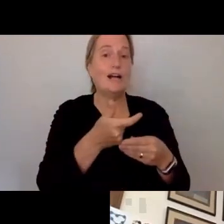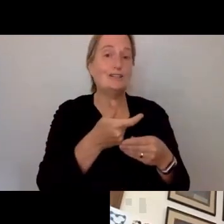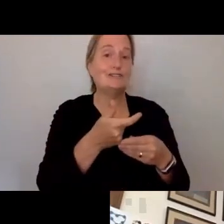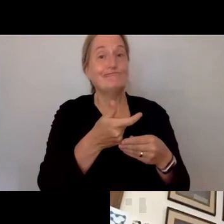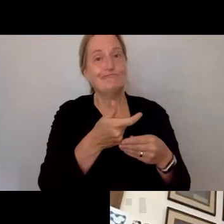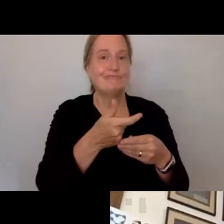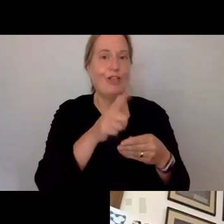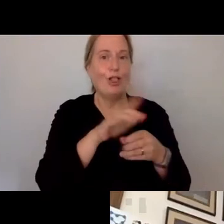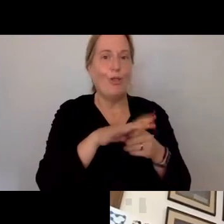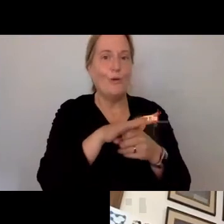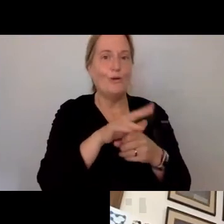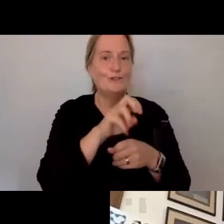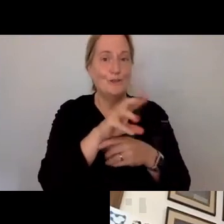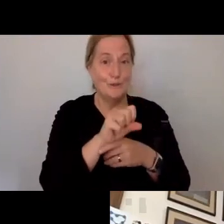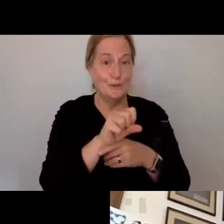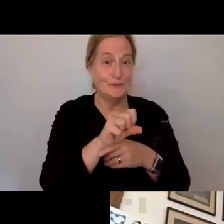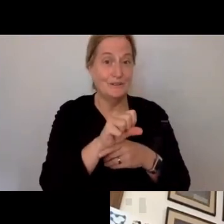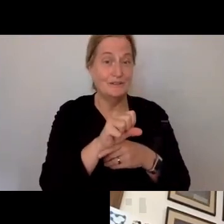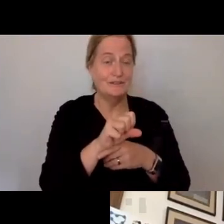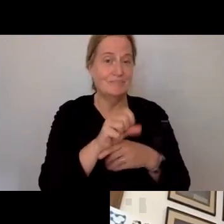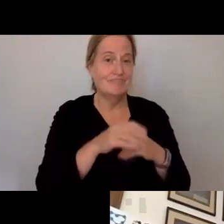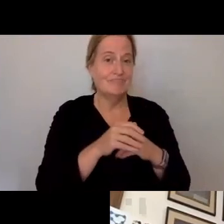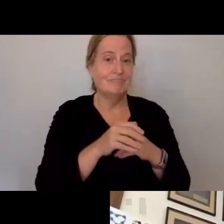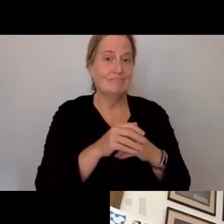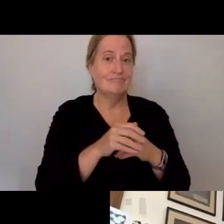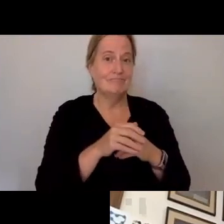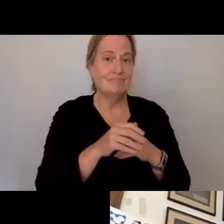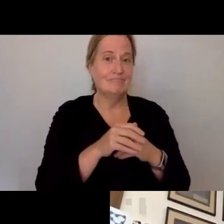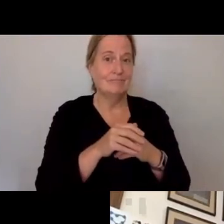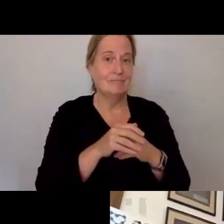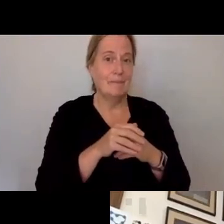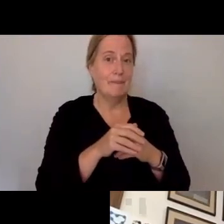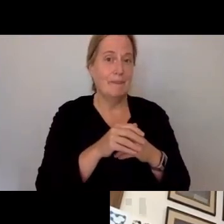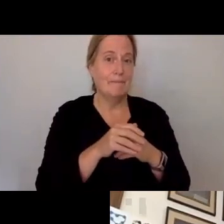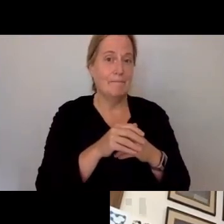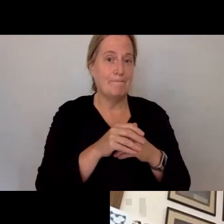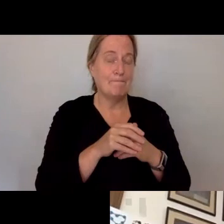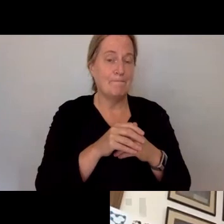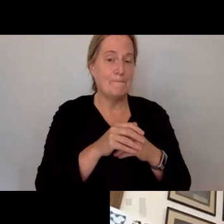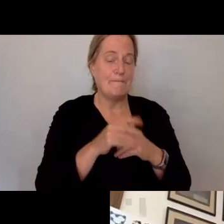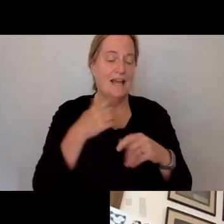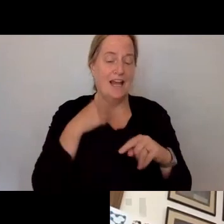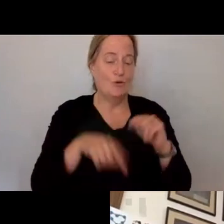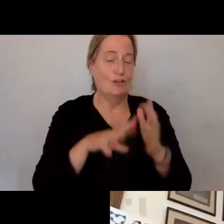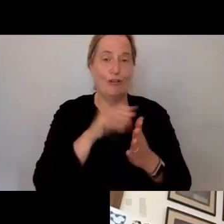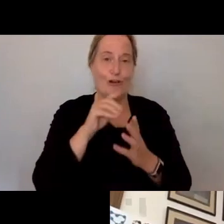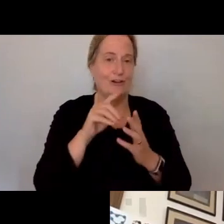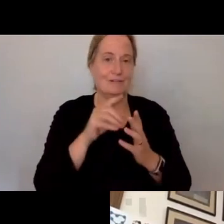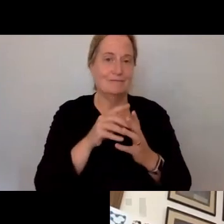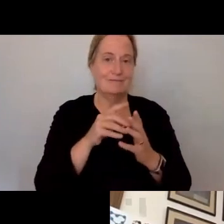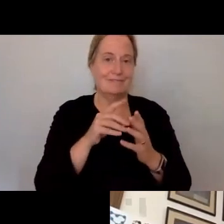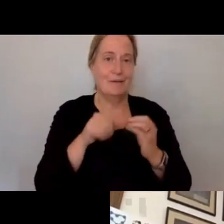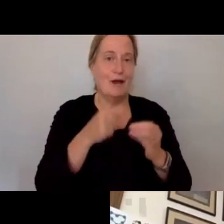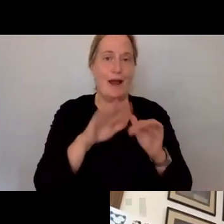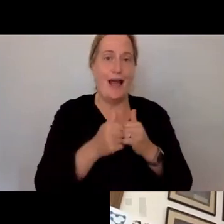days, and I can never learn as much about how to get things done in Minnesota as I've learned from John and Jim already